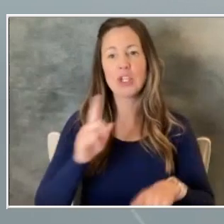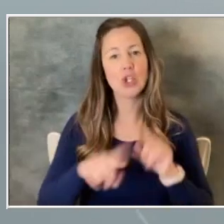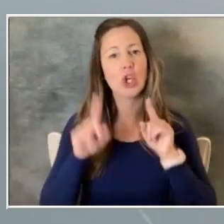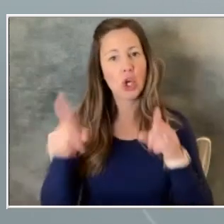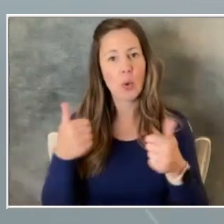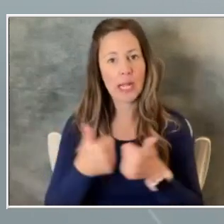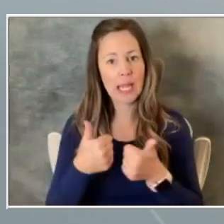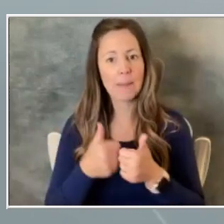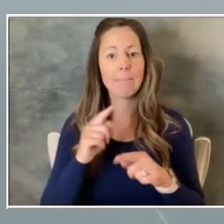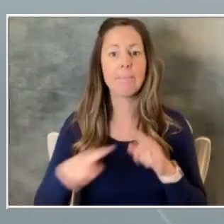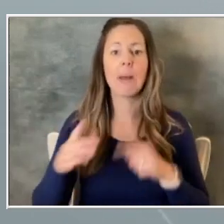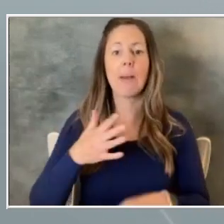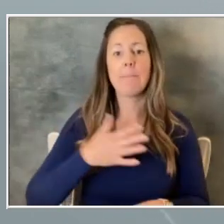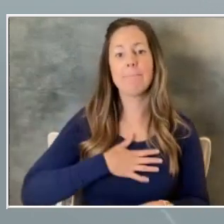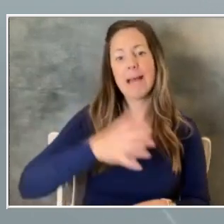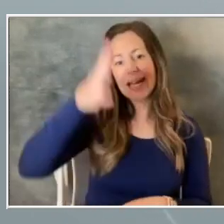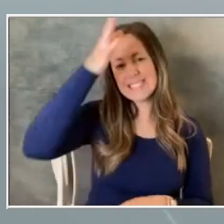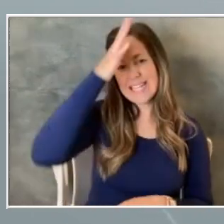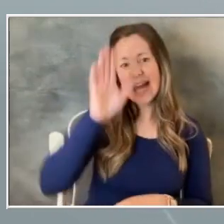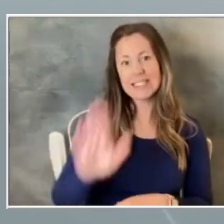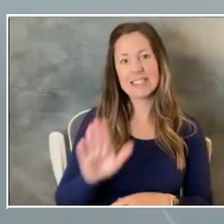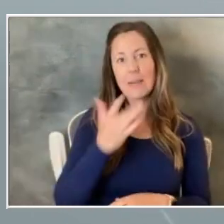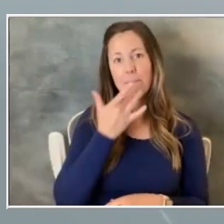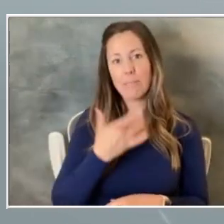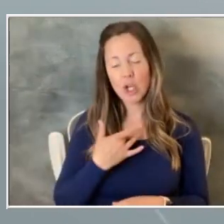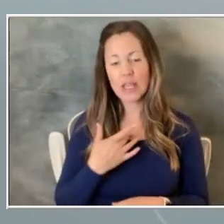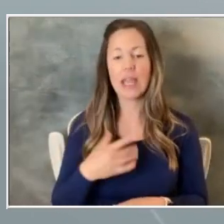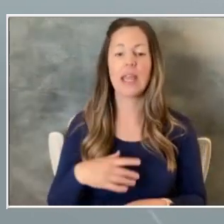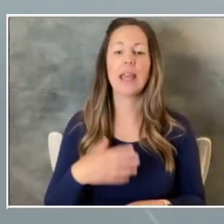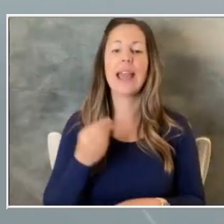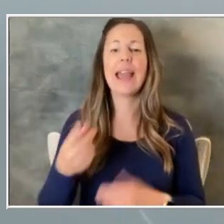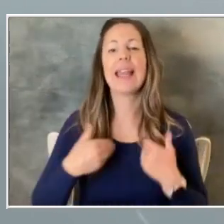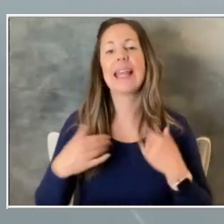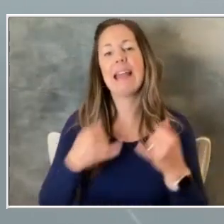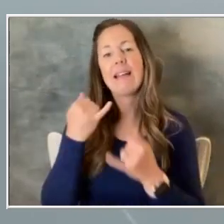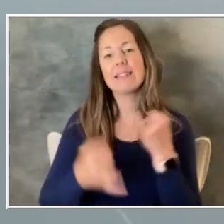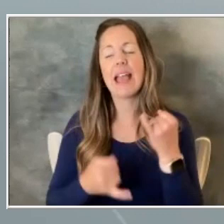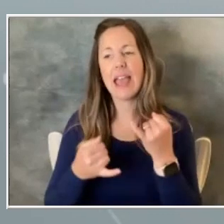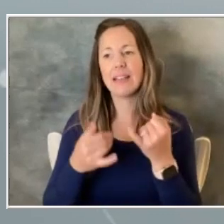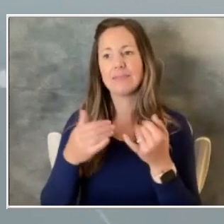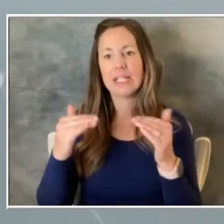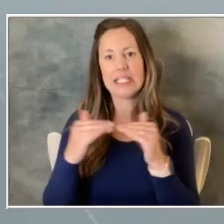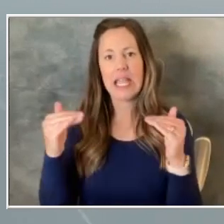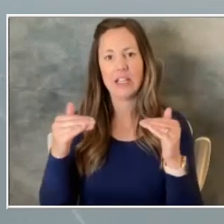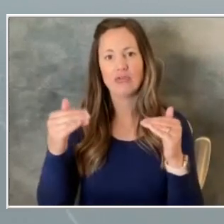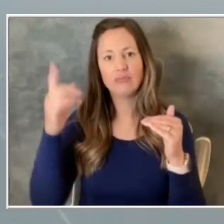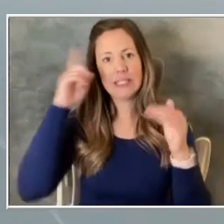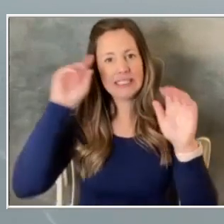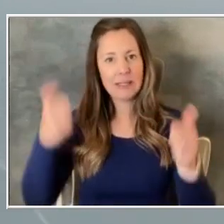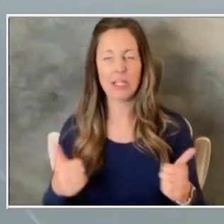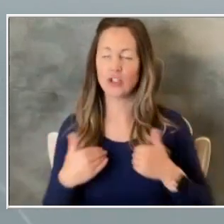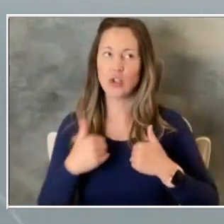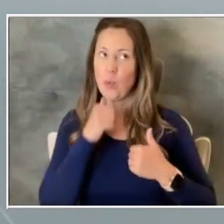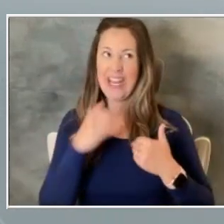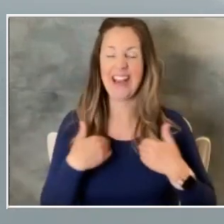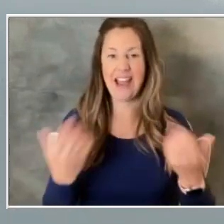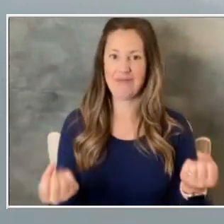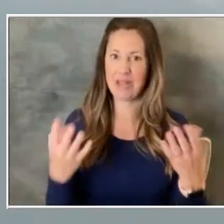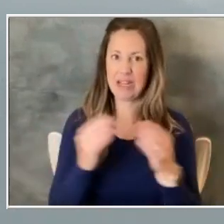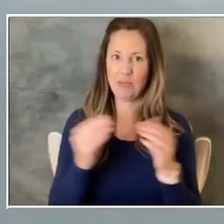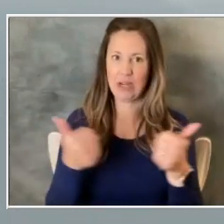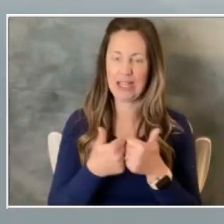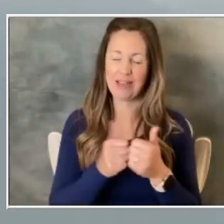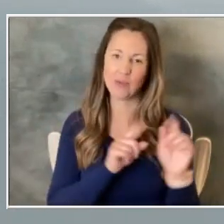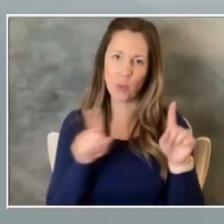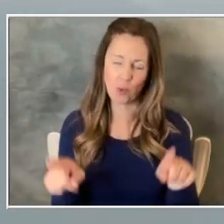birthday, and he's a huge Chiefs fan, and he has end-stage dementia. So we didn't have many more games to possibly take him. And